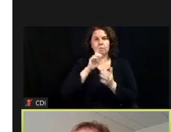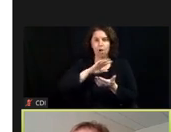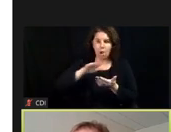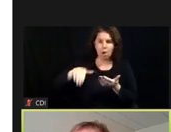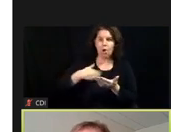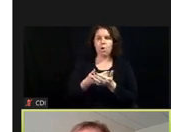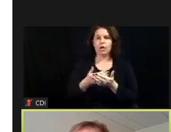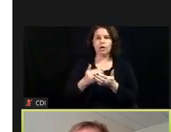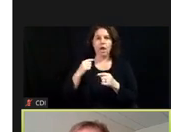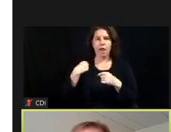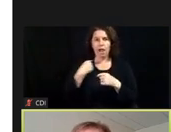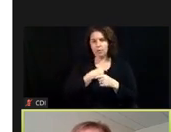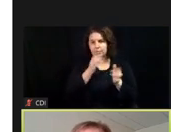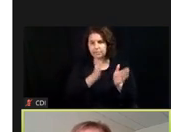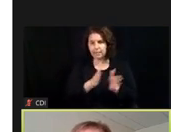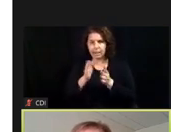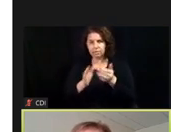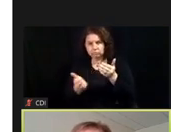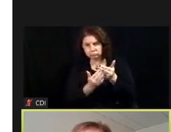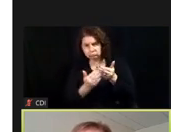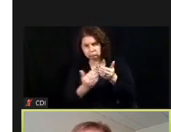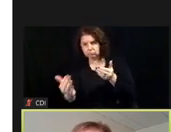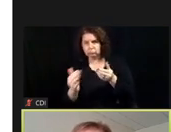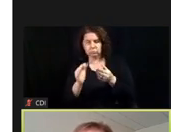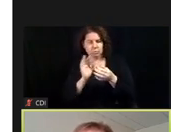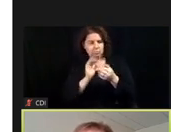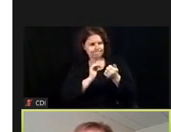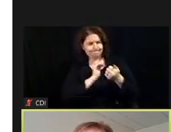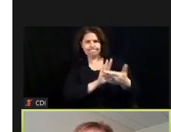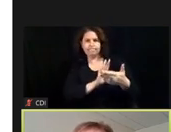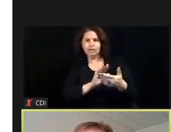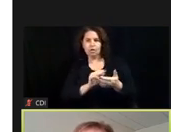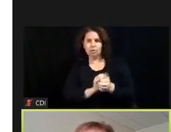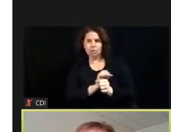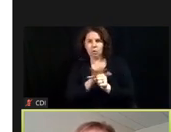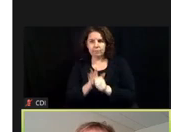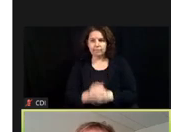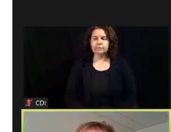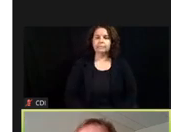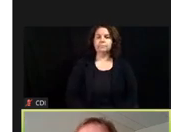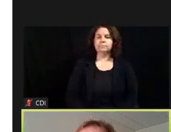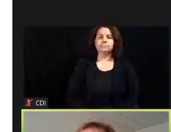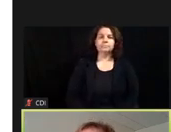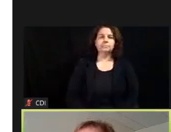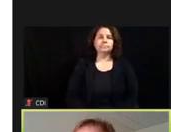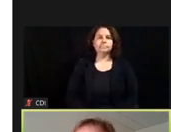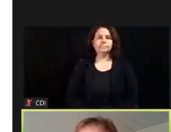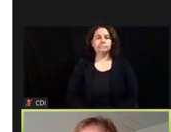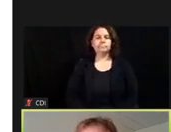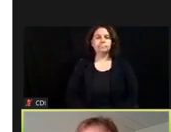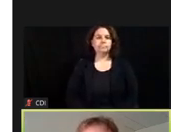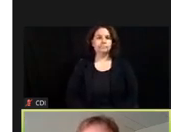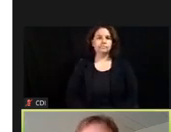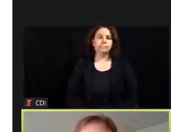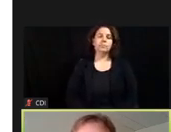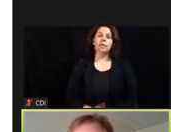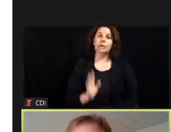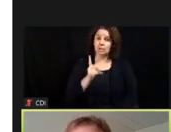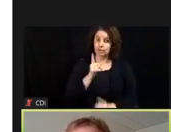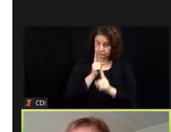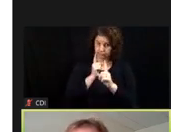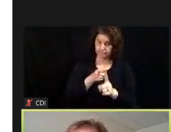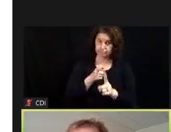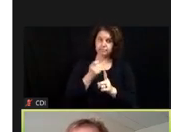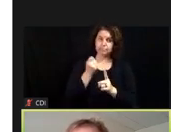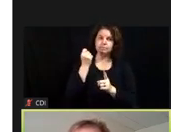to the COVID-19 response. And it's orienting to the broad definition of health that we look to within the